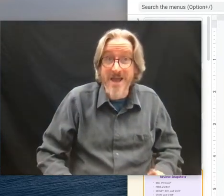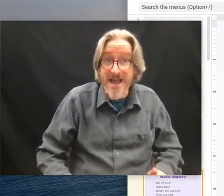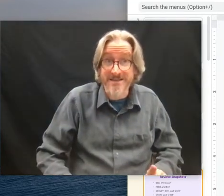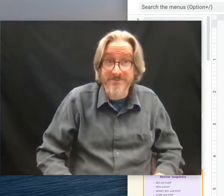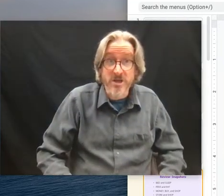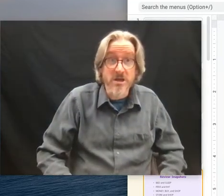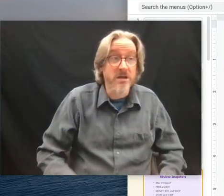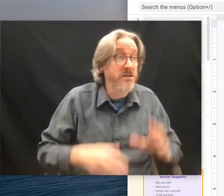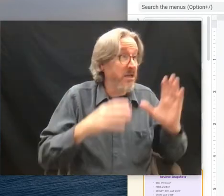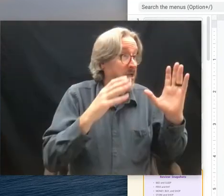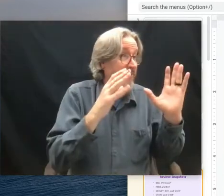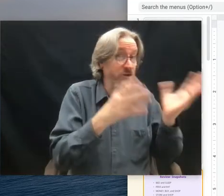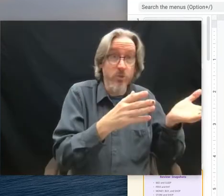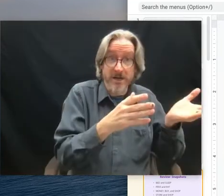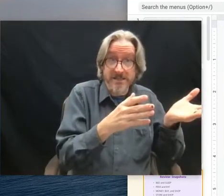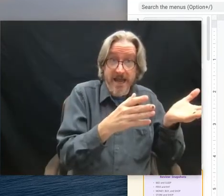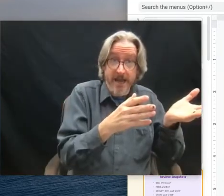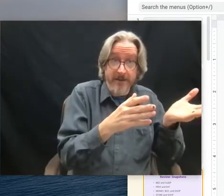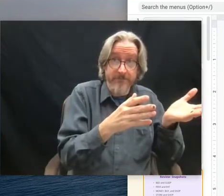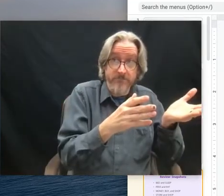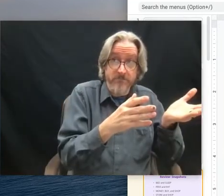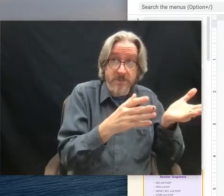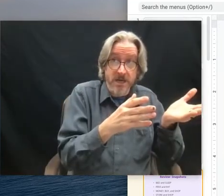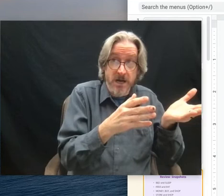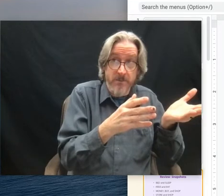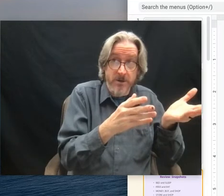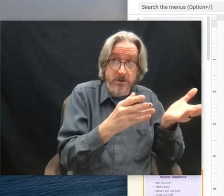So next, if you want to say